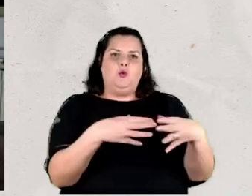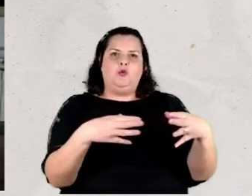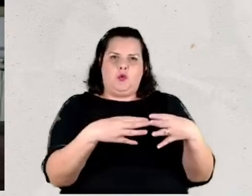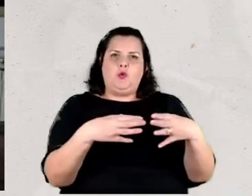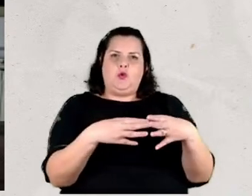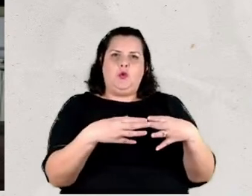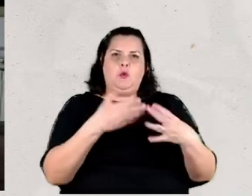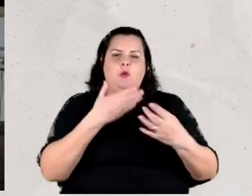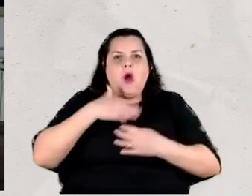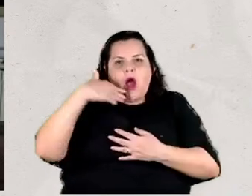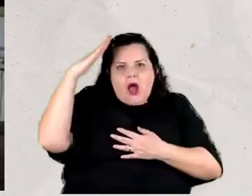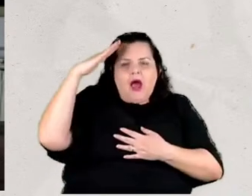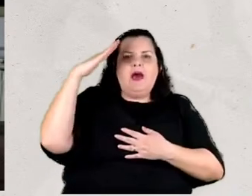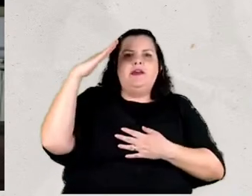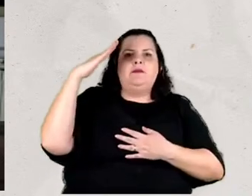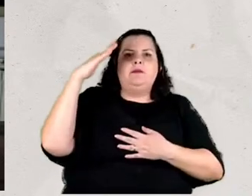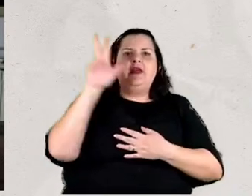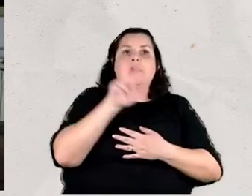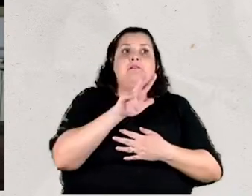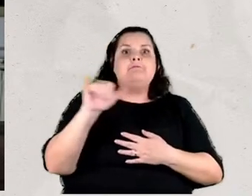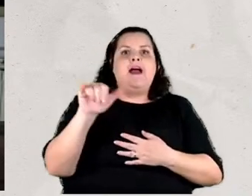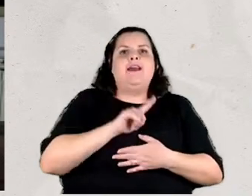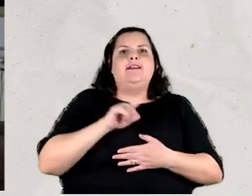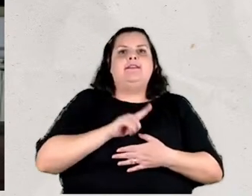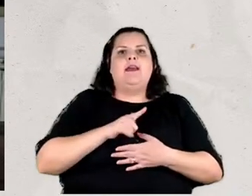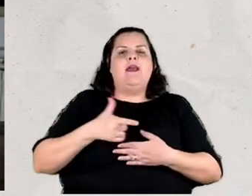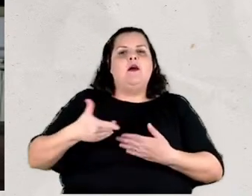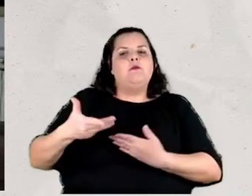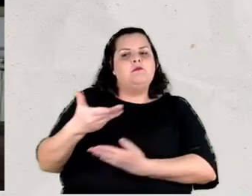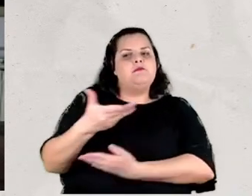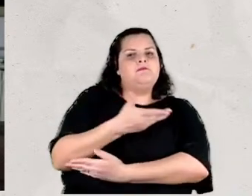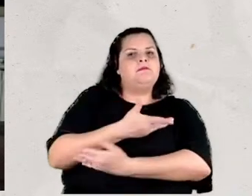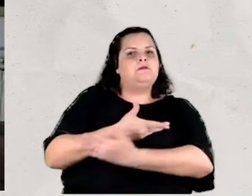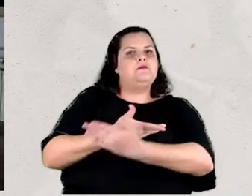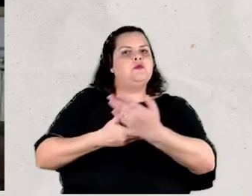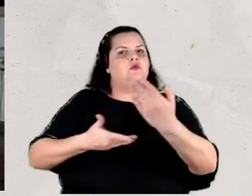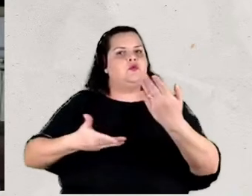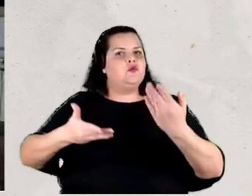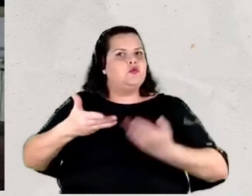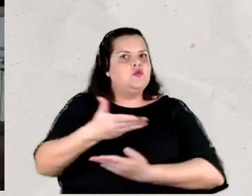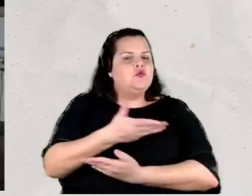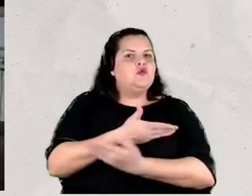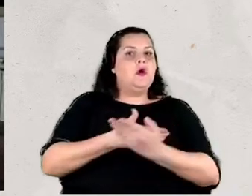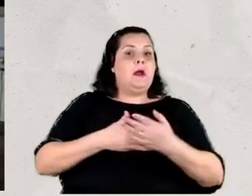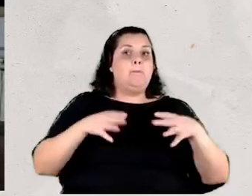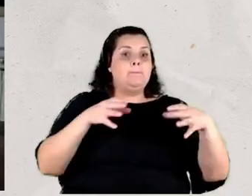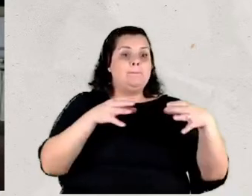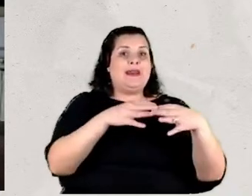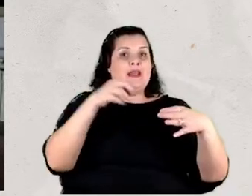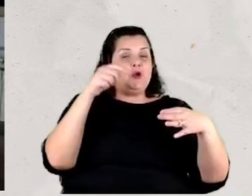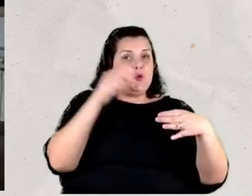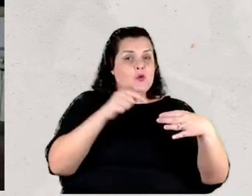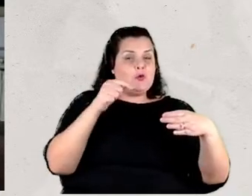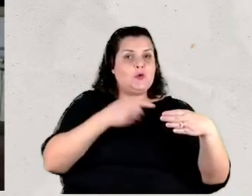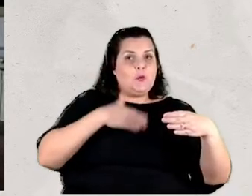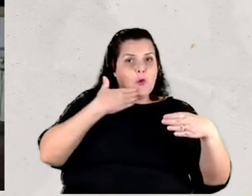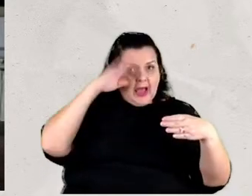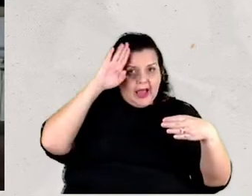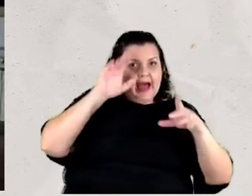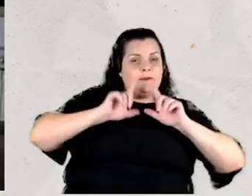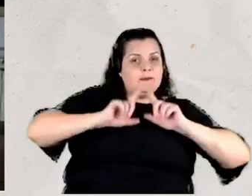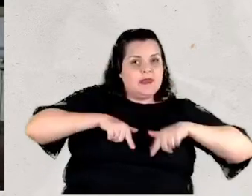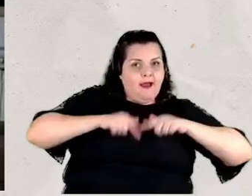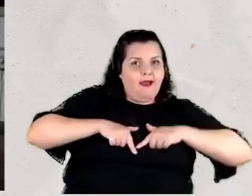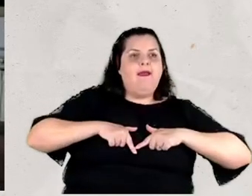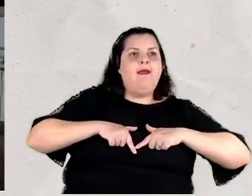created for Arab Israelis to accept the legitimacy of Israel as a Jewish state. And that's what happened this year.